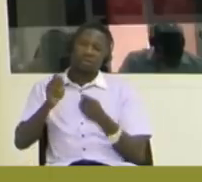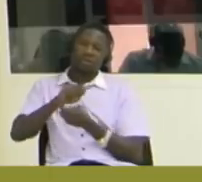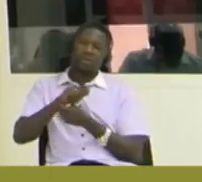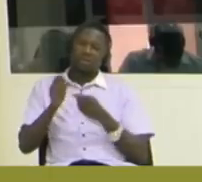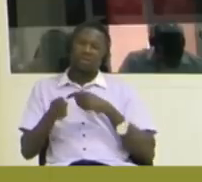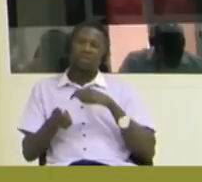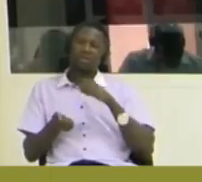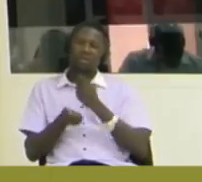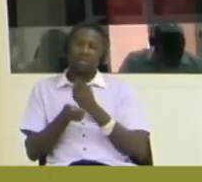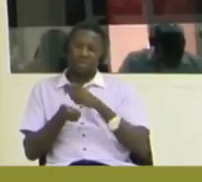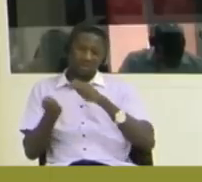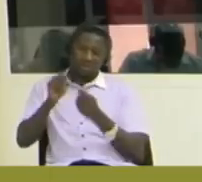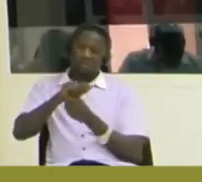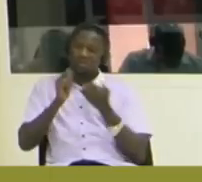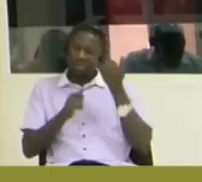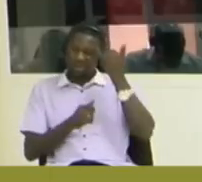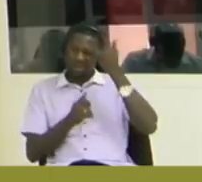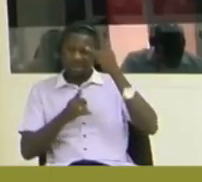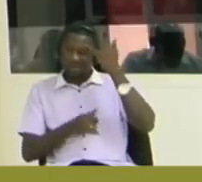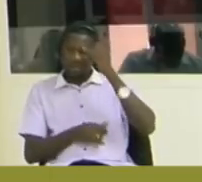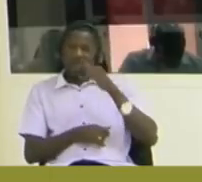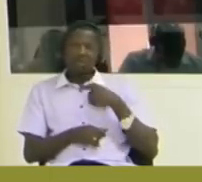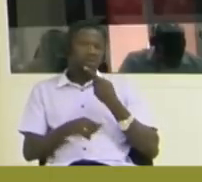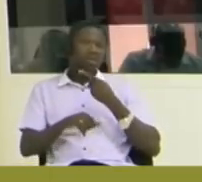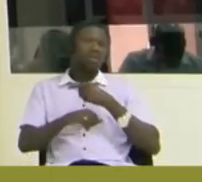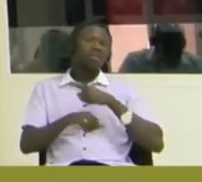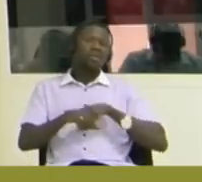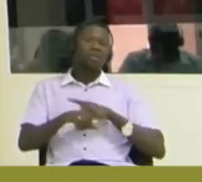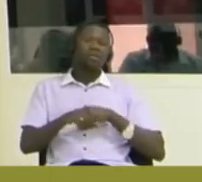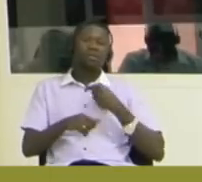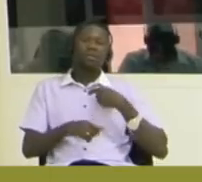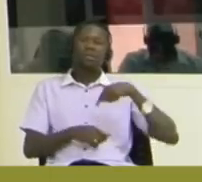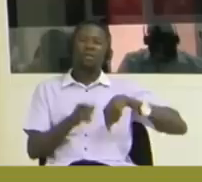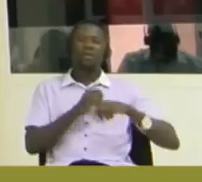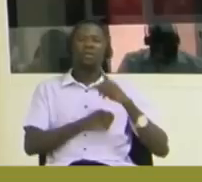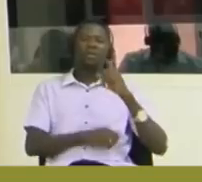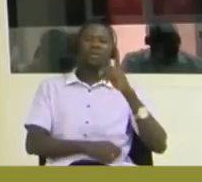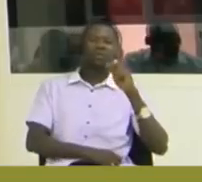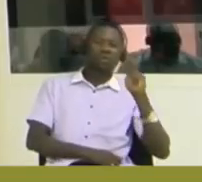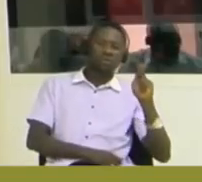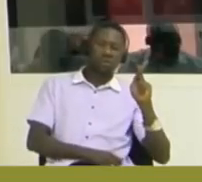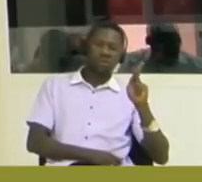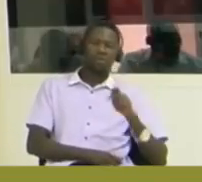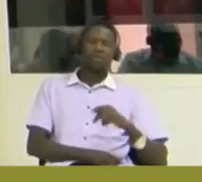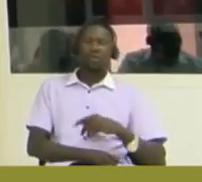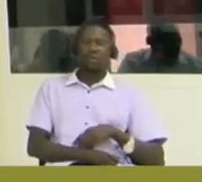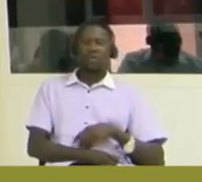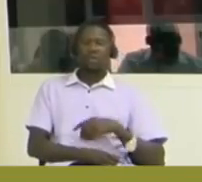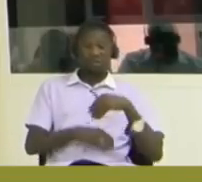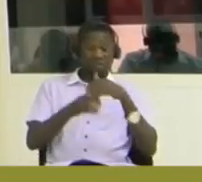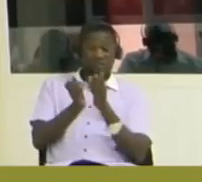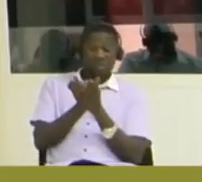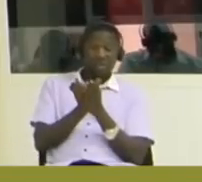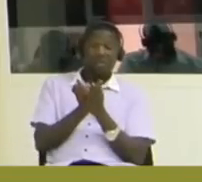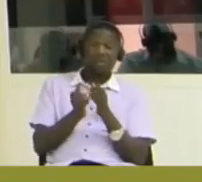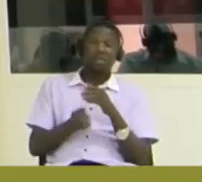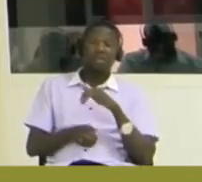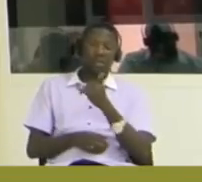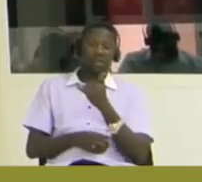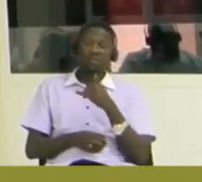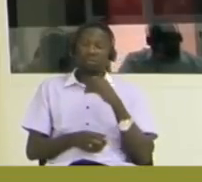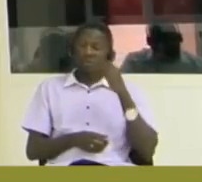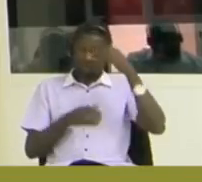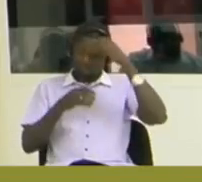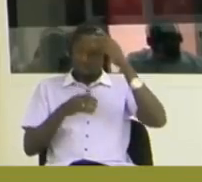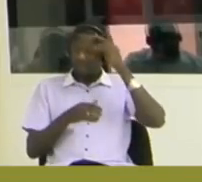some minds, but not yet at that time in Dipakunda. So in part, yes, it was due to politics. In part, yes, it